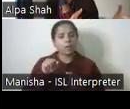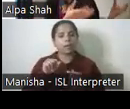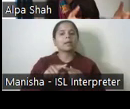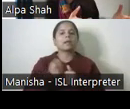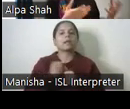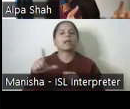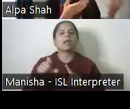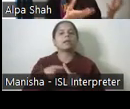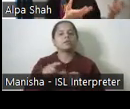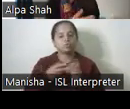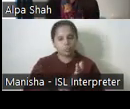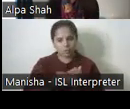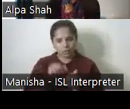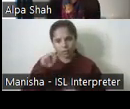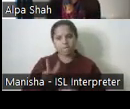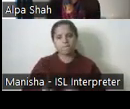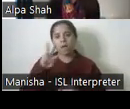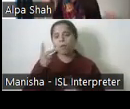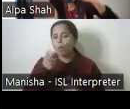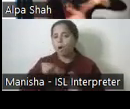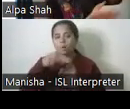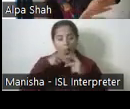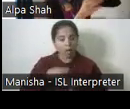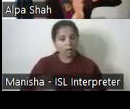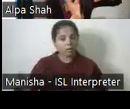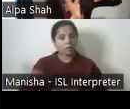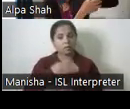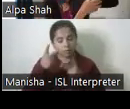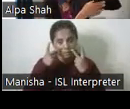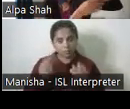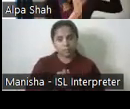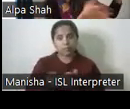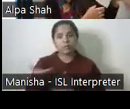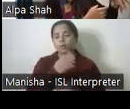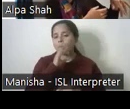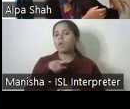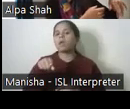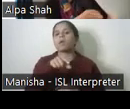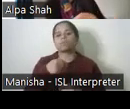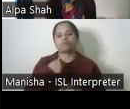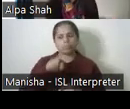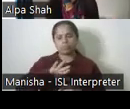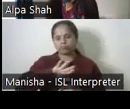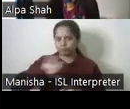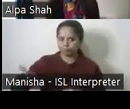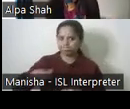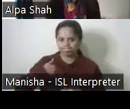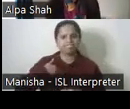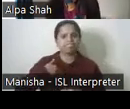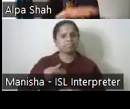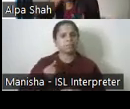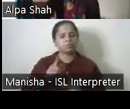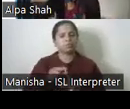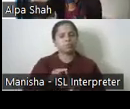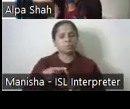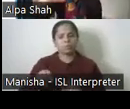and Adivasis, what we can learn from Adivasis, because they've seen it as a kind of primitive past that we have to get rid of, you know?